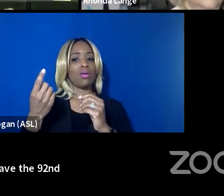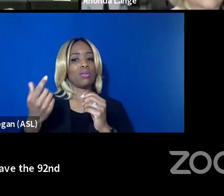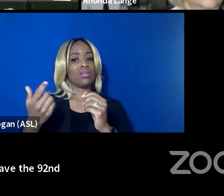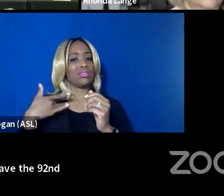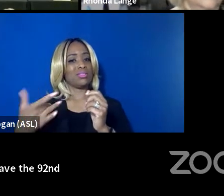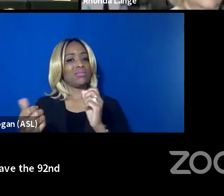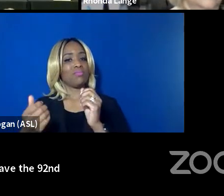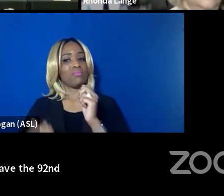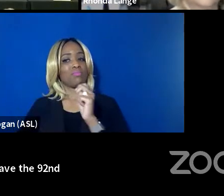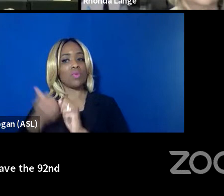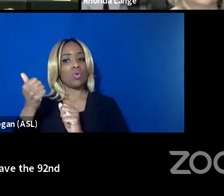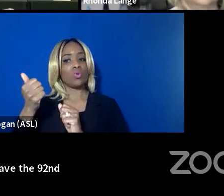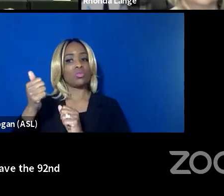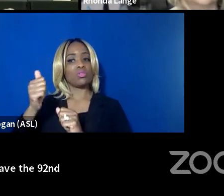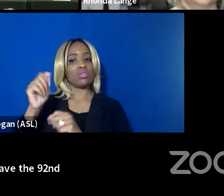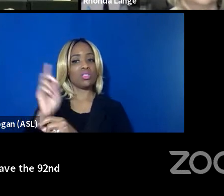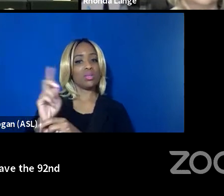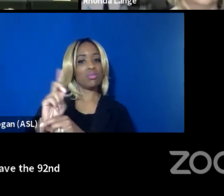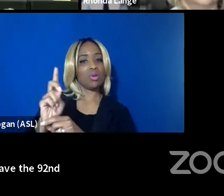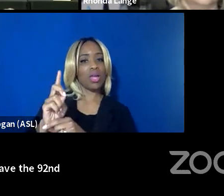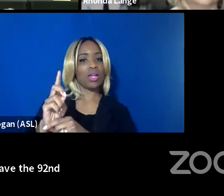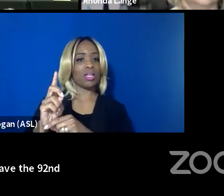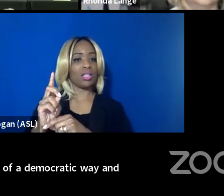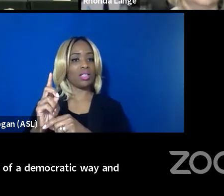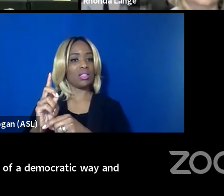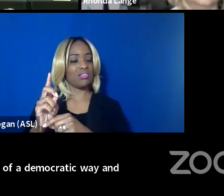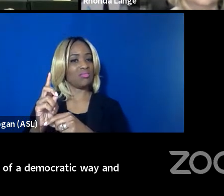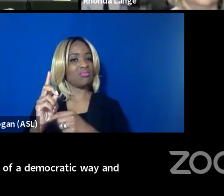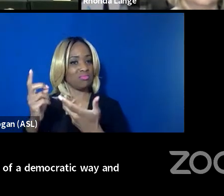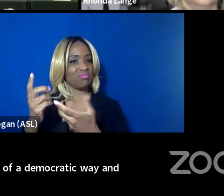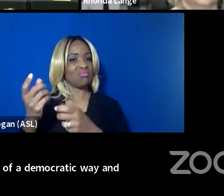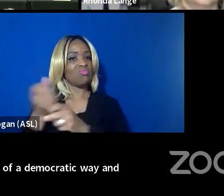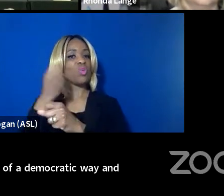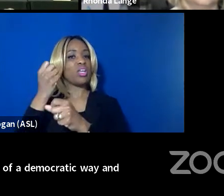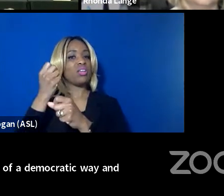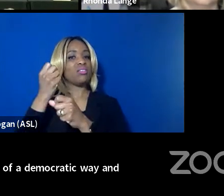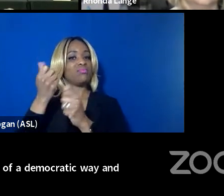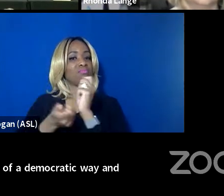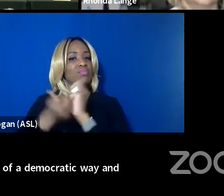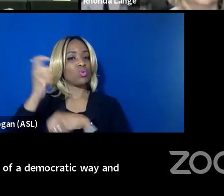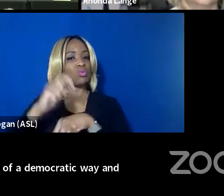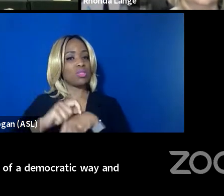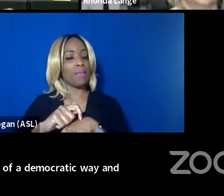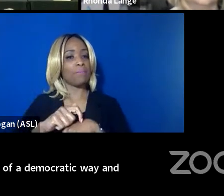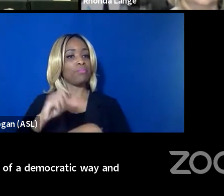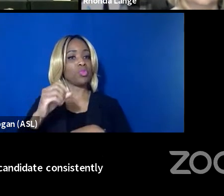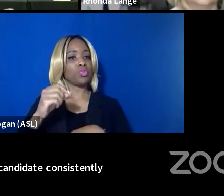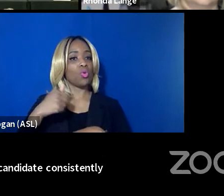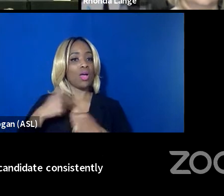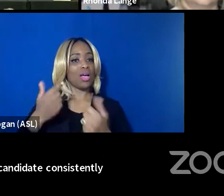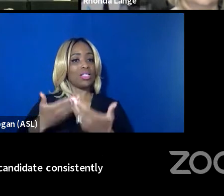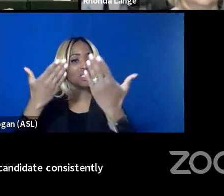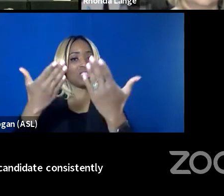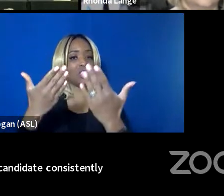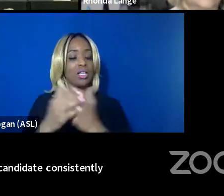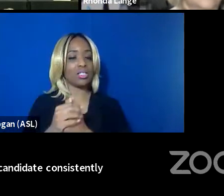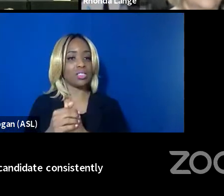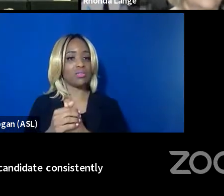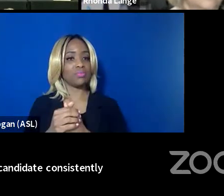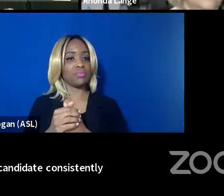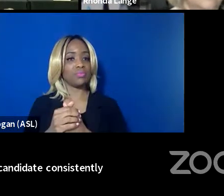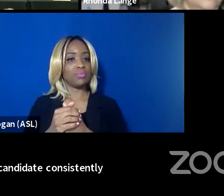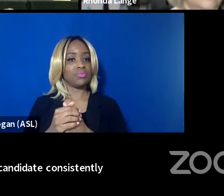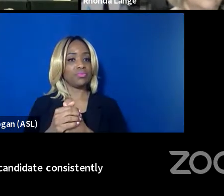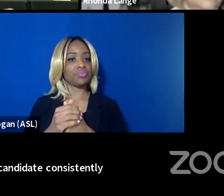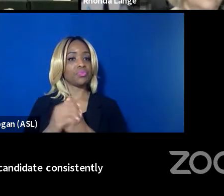way, ends up being with a Democratic candidate consistently winning that district. So what I would suggest is that I hope